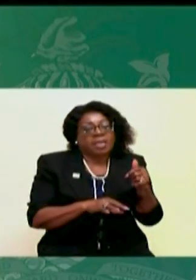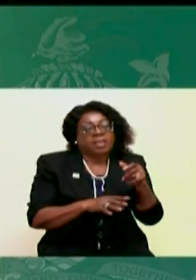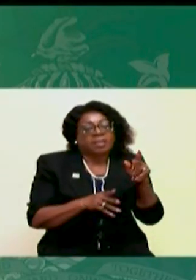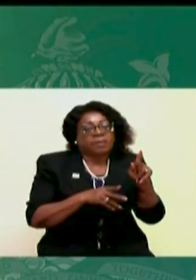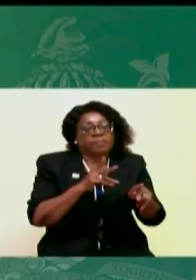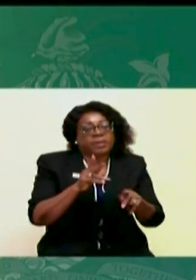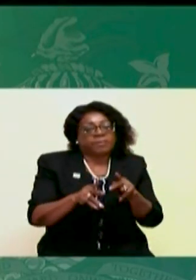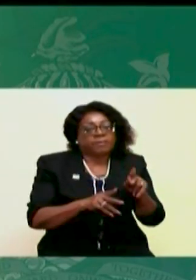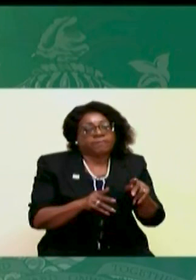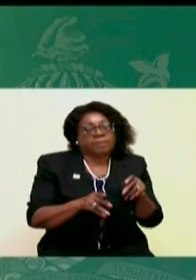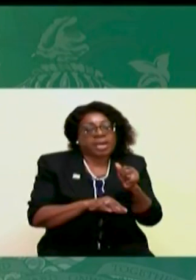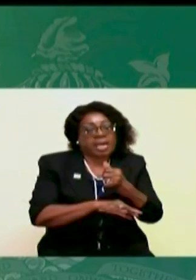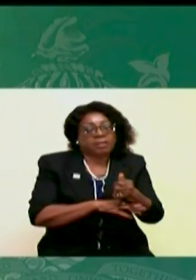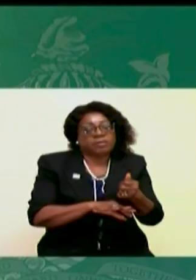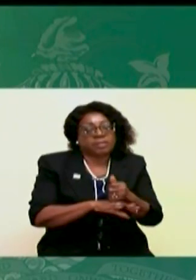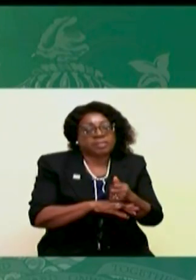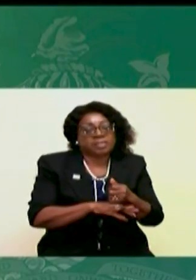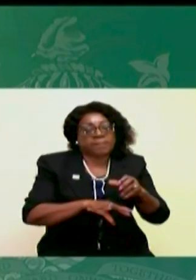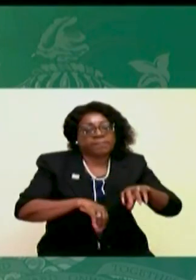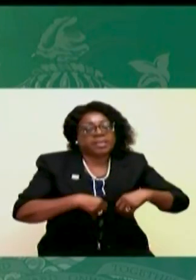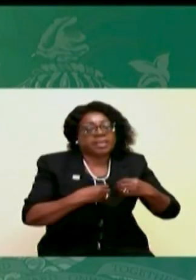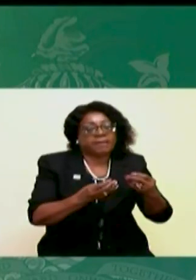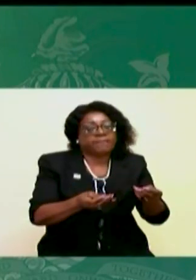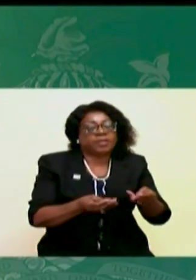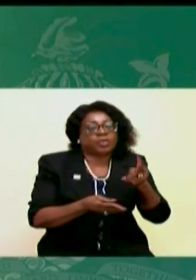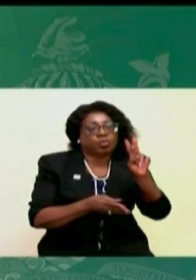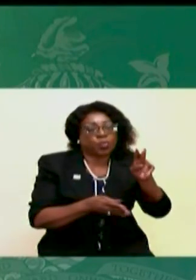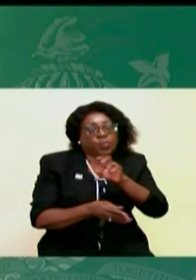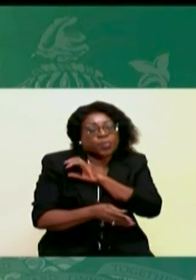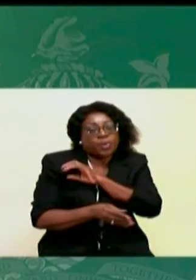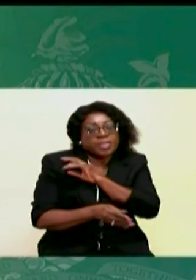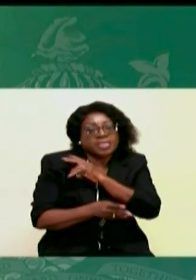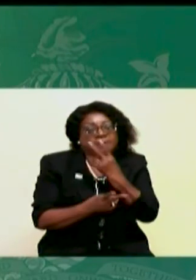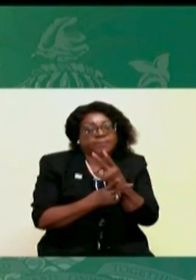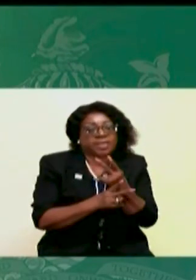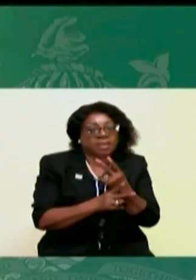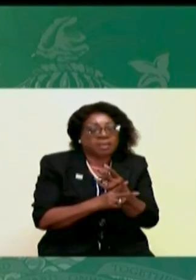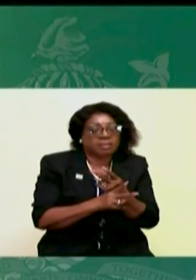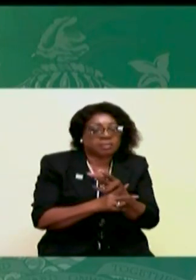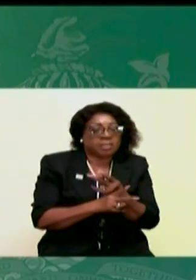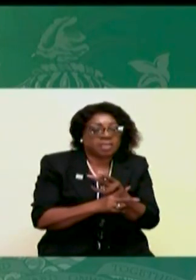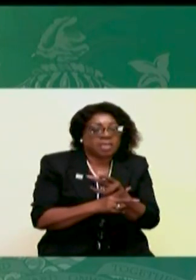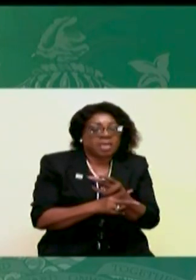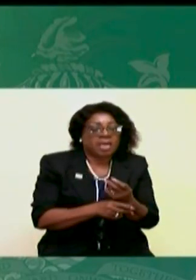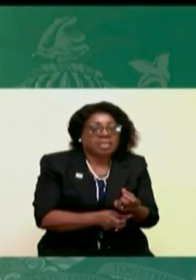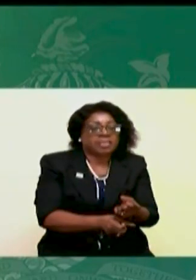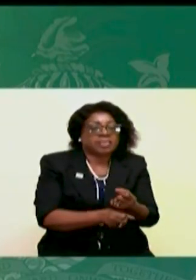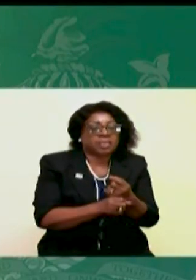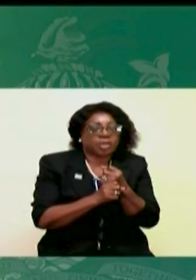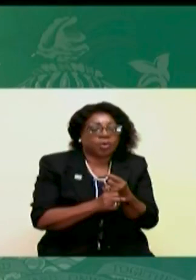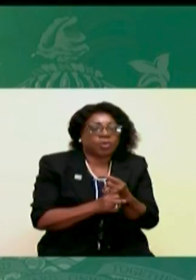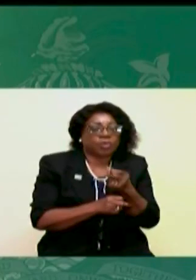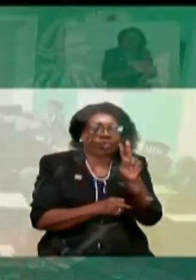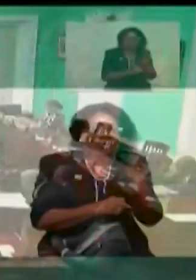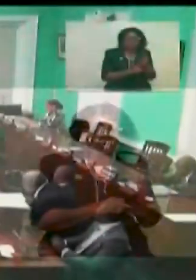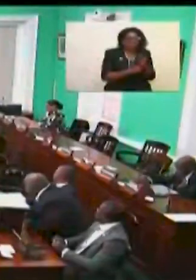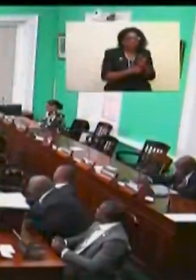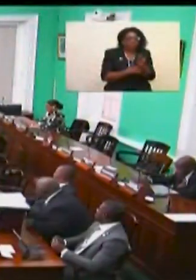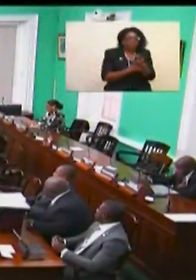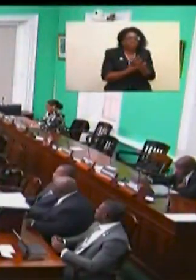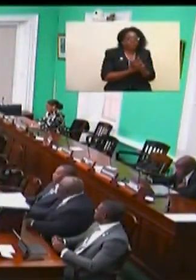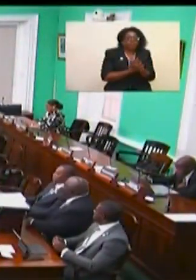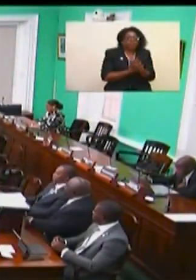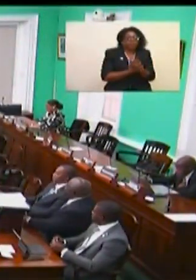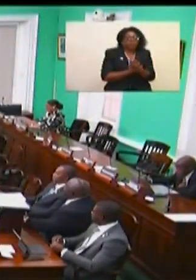police vehicles. And Madam Speaker, I made sure to secure two vehicles for the great member. The